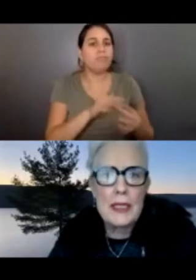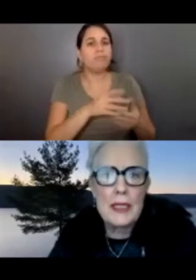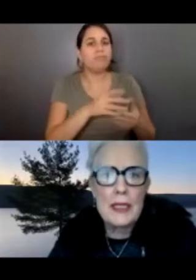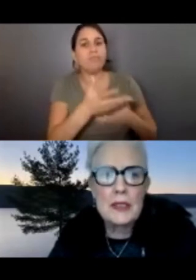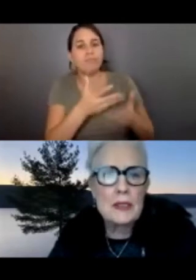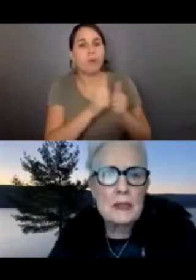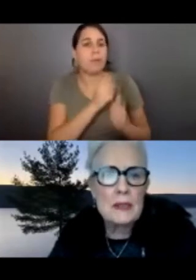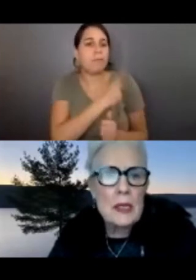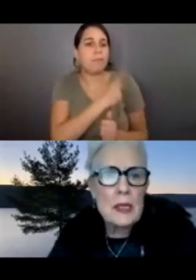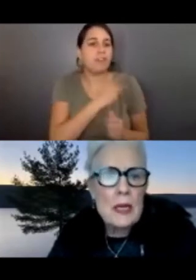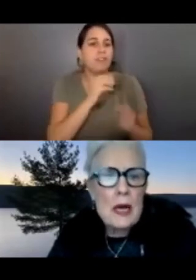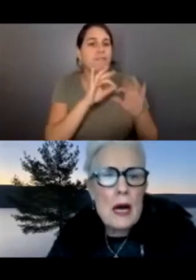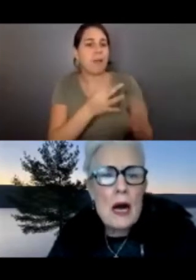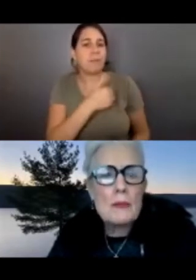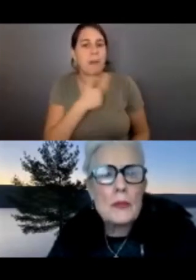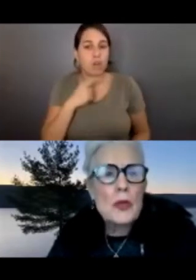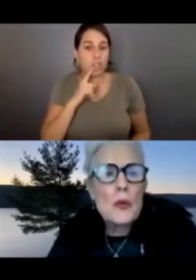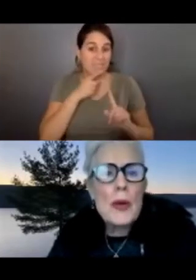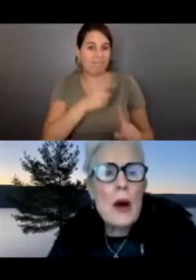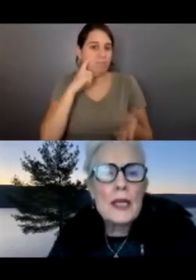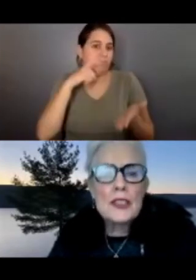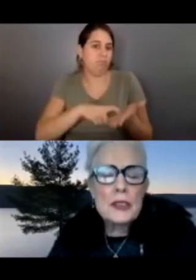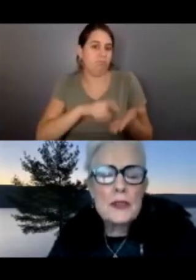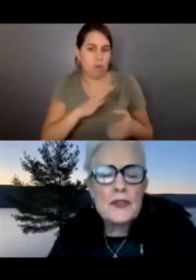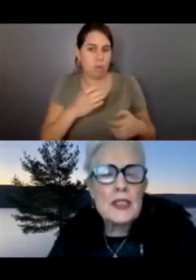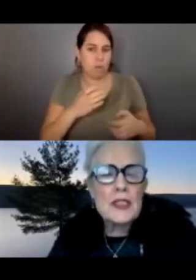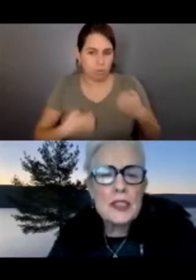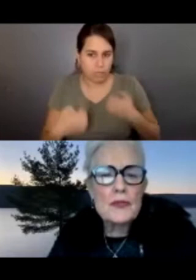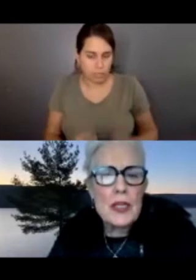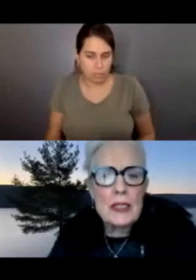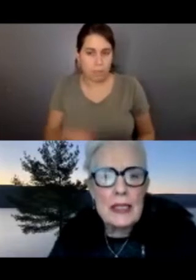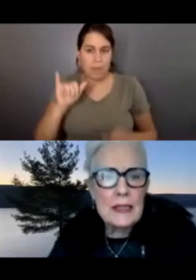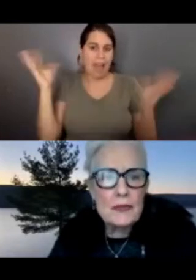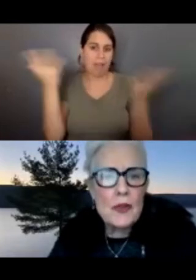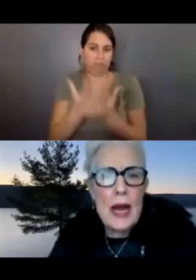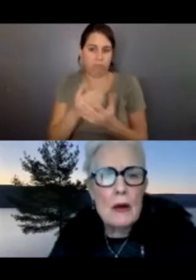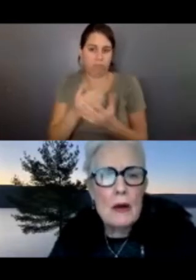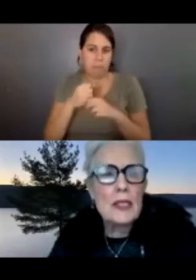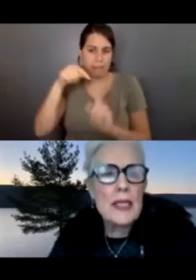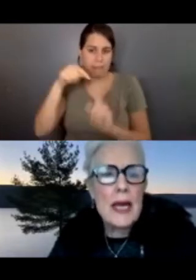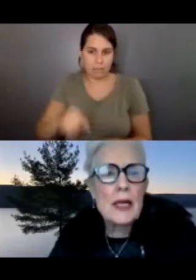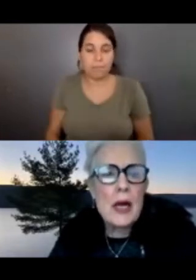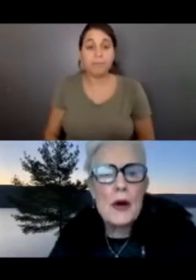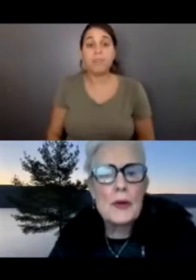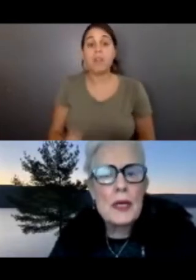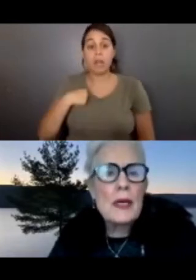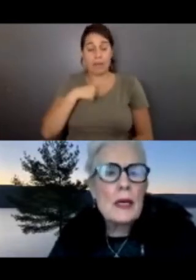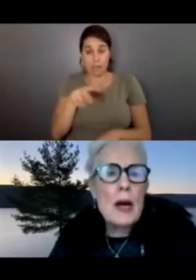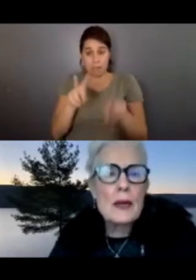in patients. We watch the physician for at least 4 hours and